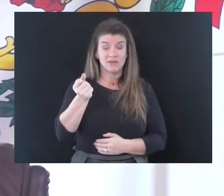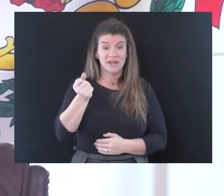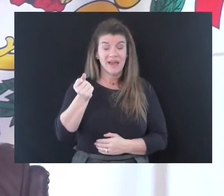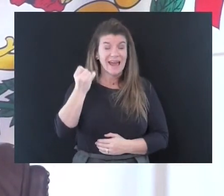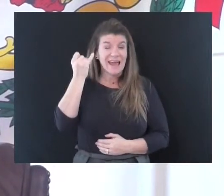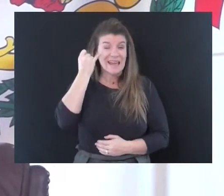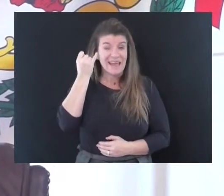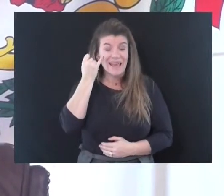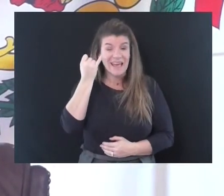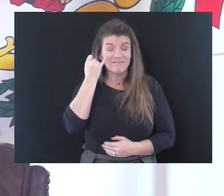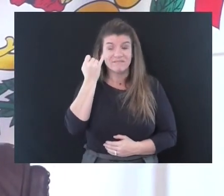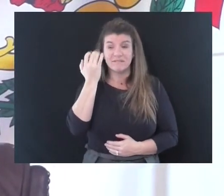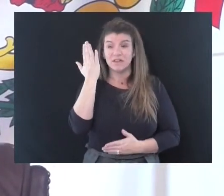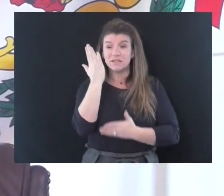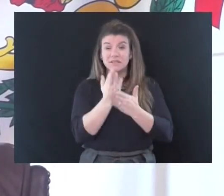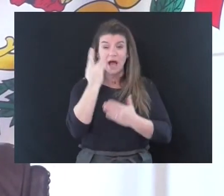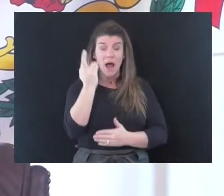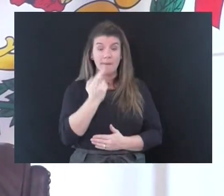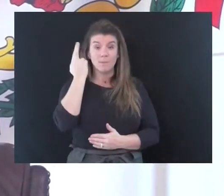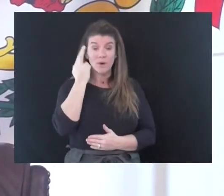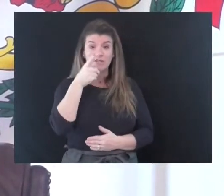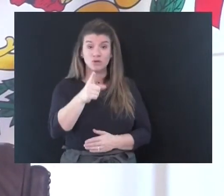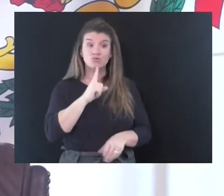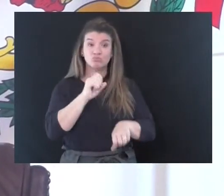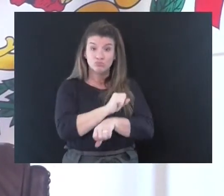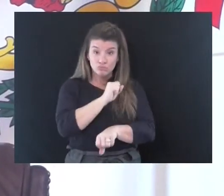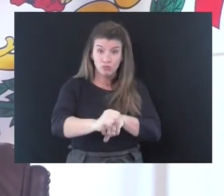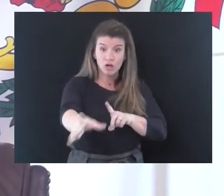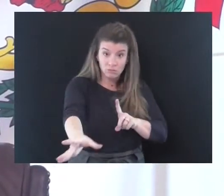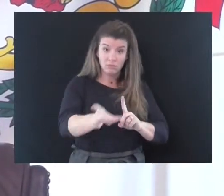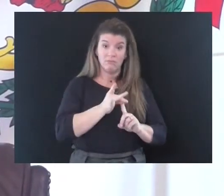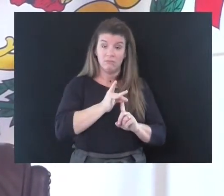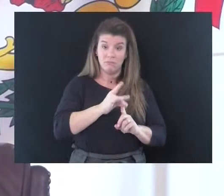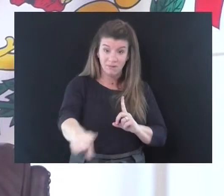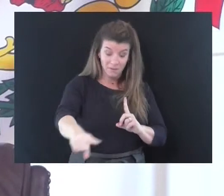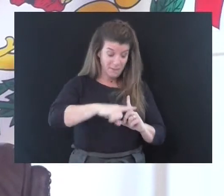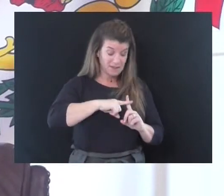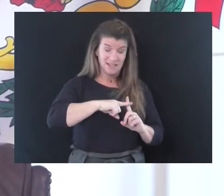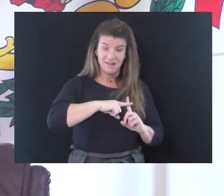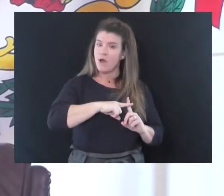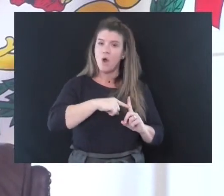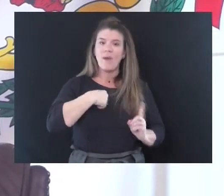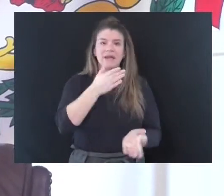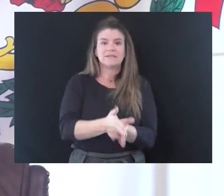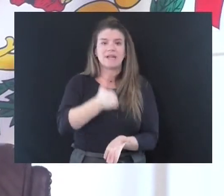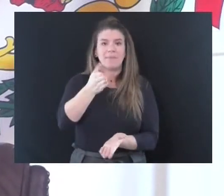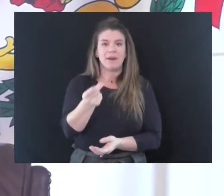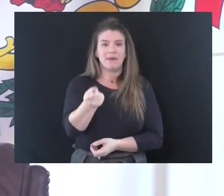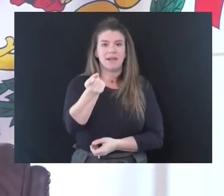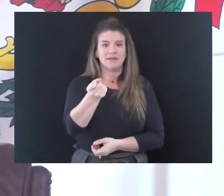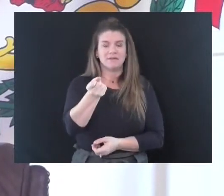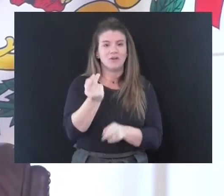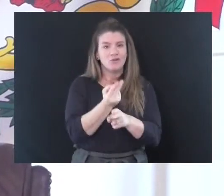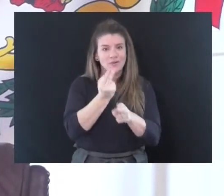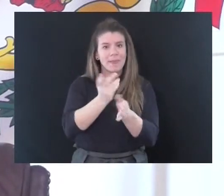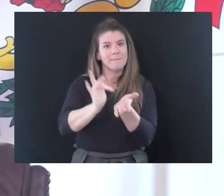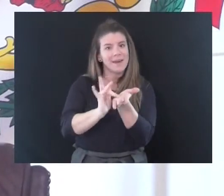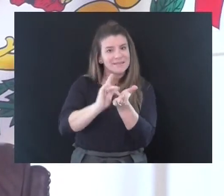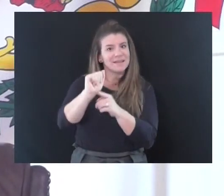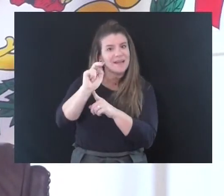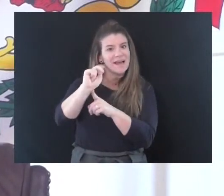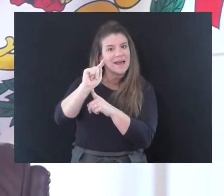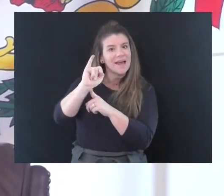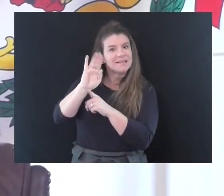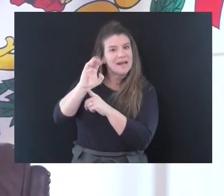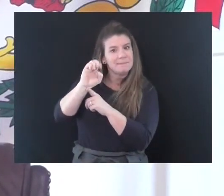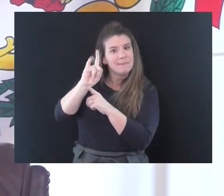chance you were to happen to have this dreaded killer, we'll absolutely stop it in its tracks. With our antibodies, we'll try